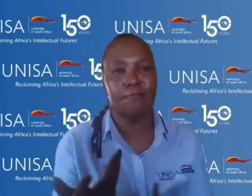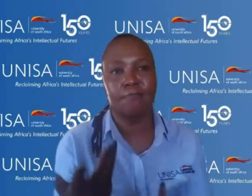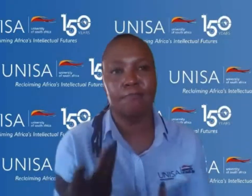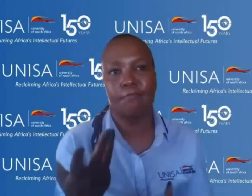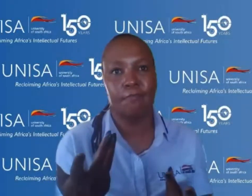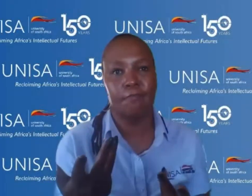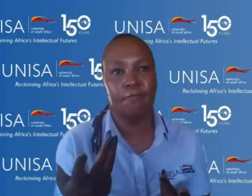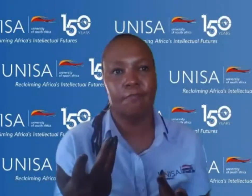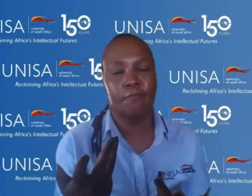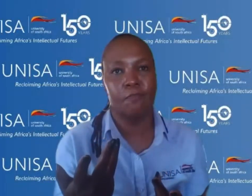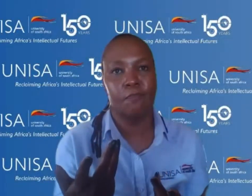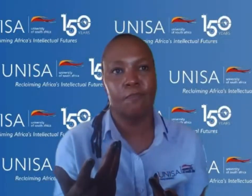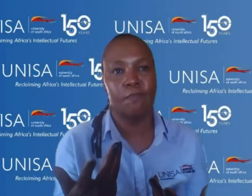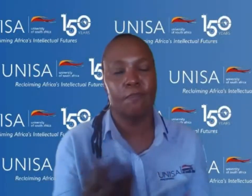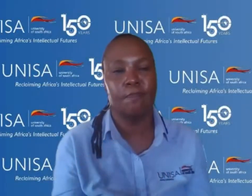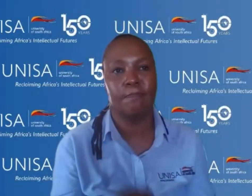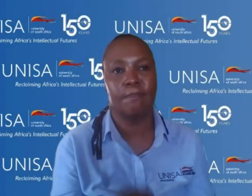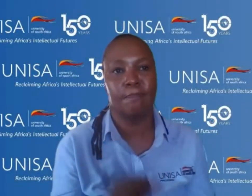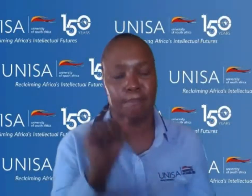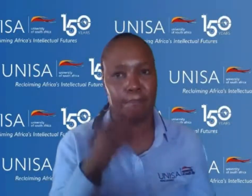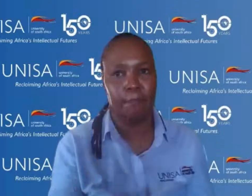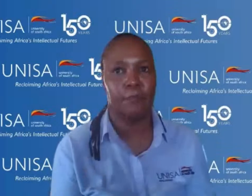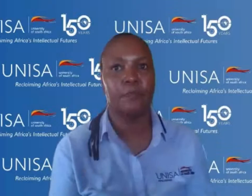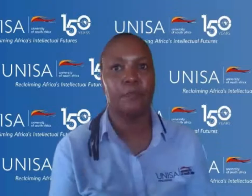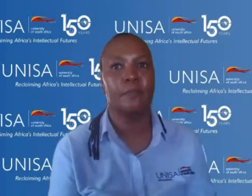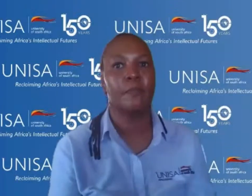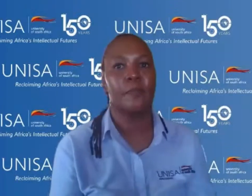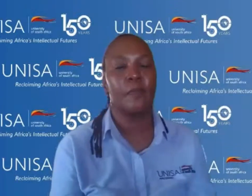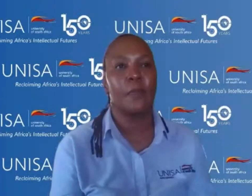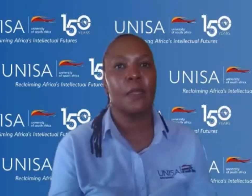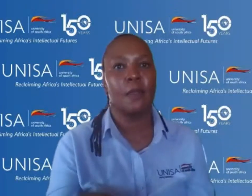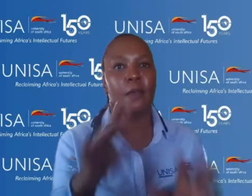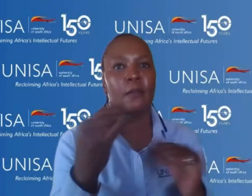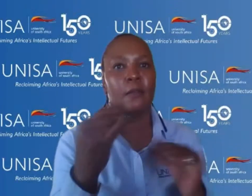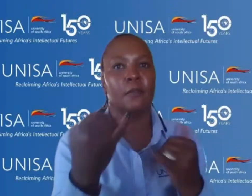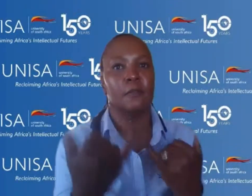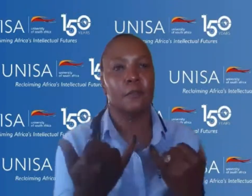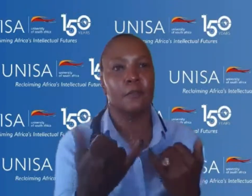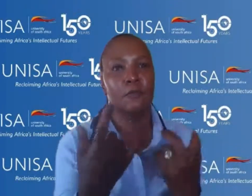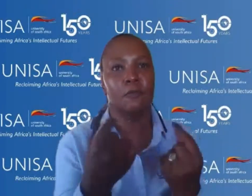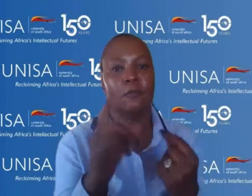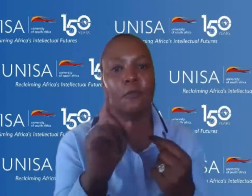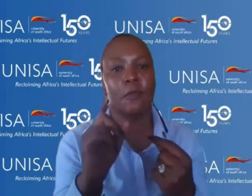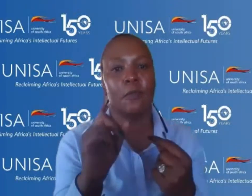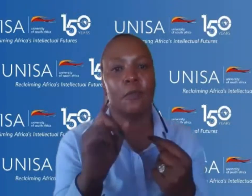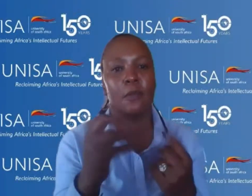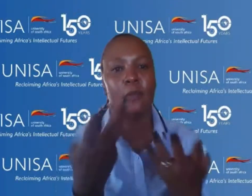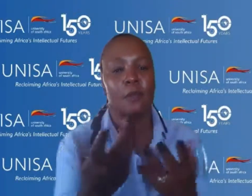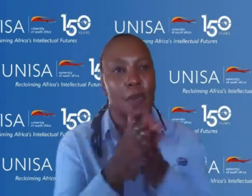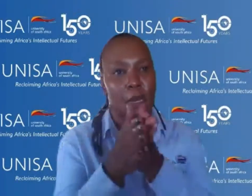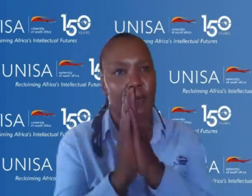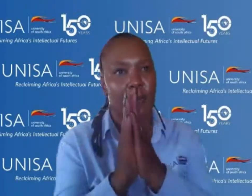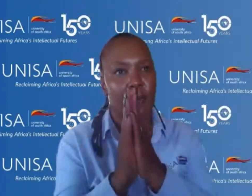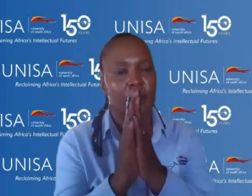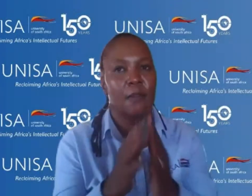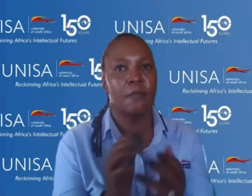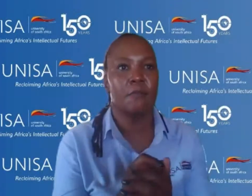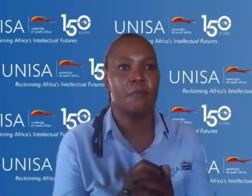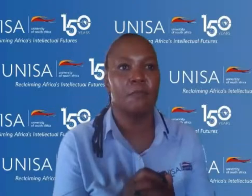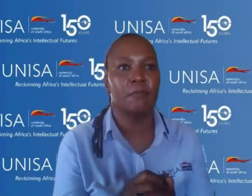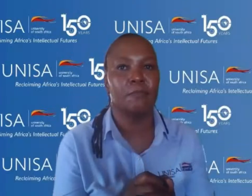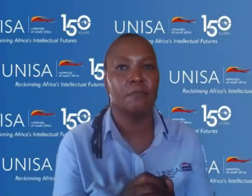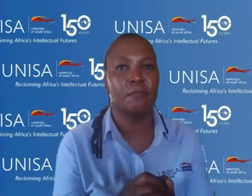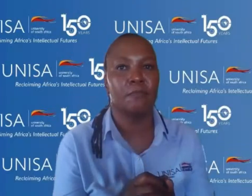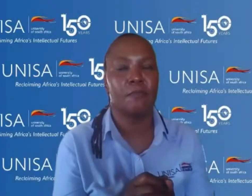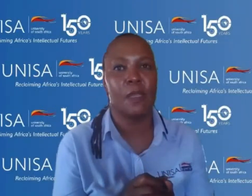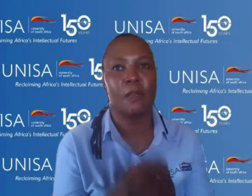University of South Africa. I am going to request that I relinquish